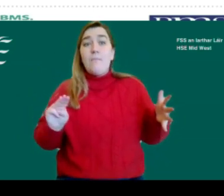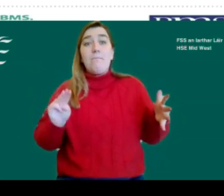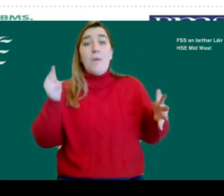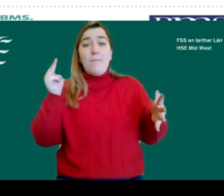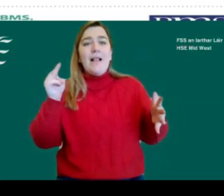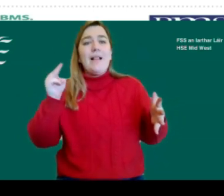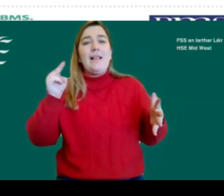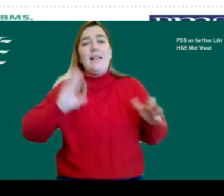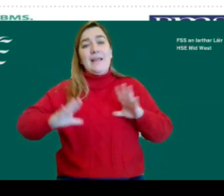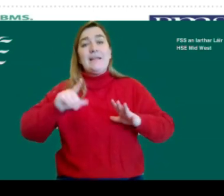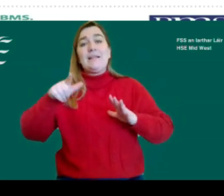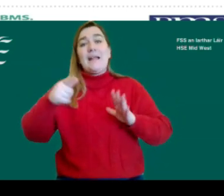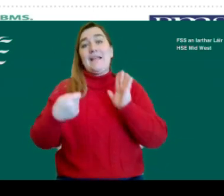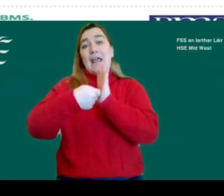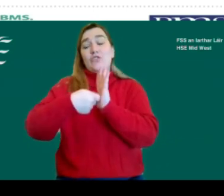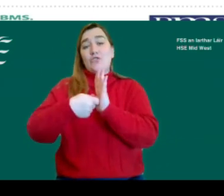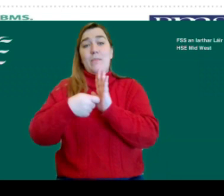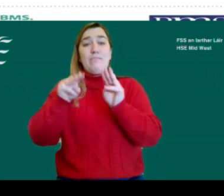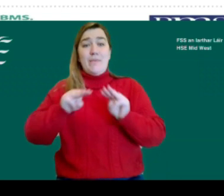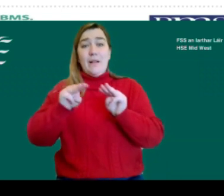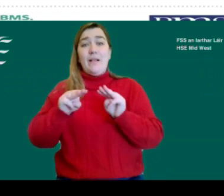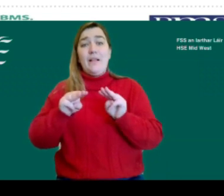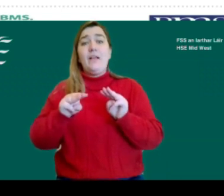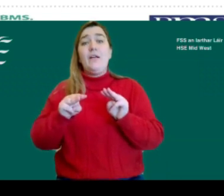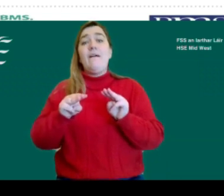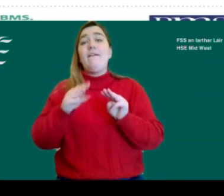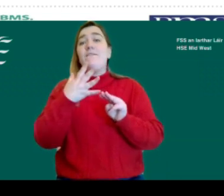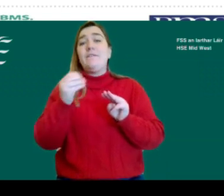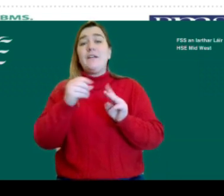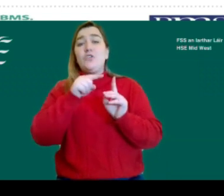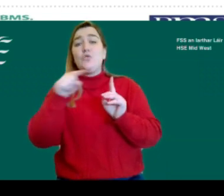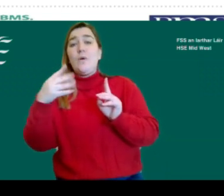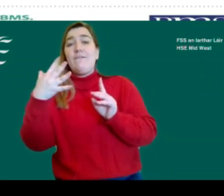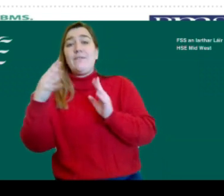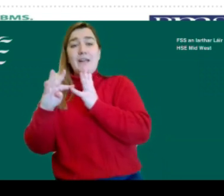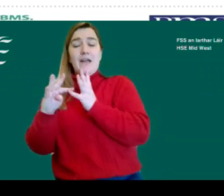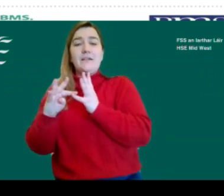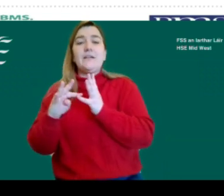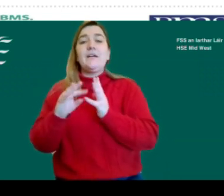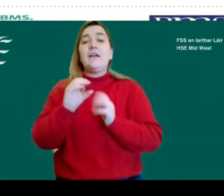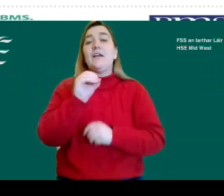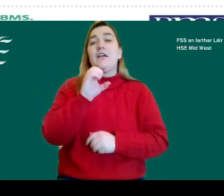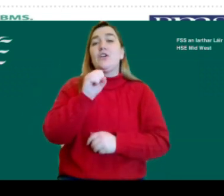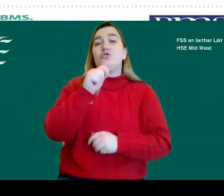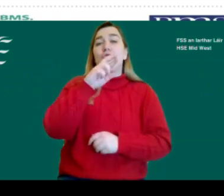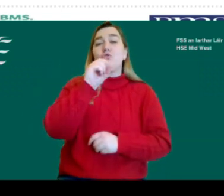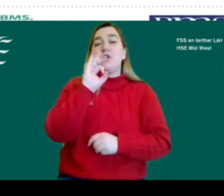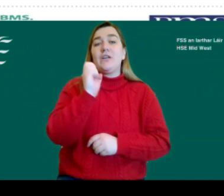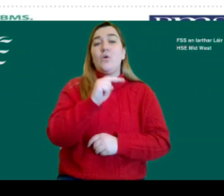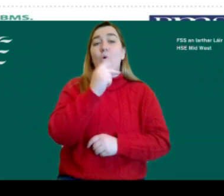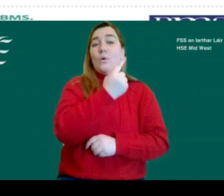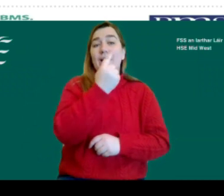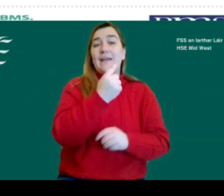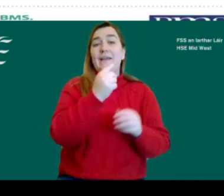if you see with estrogen only HRT, there's 4 less. If you add in progesterone to HRT, which you need, there's 4 more.